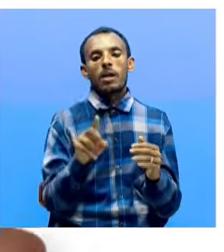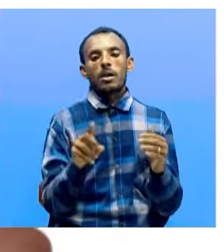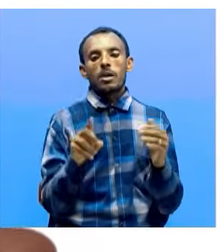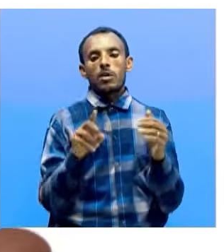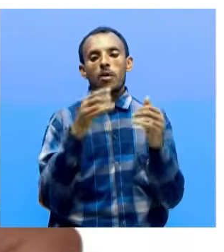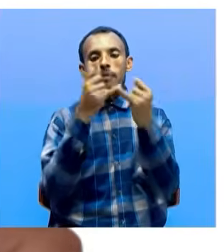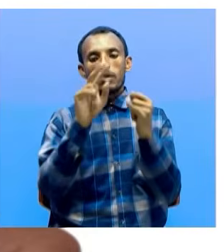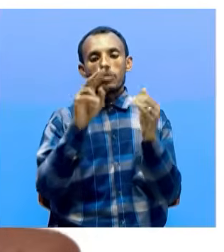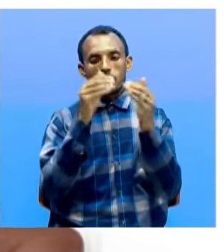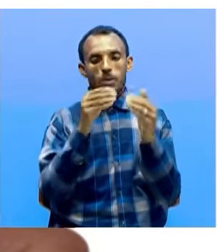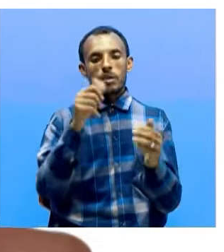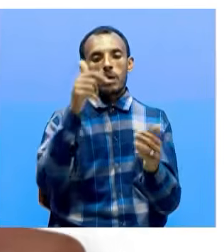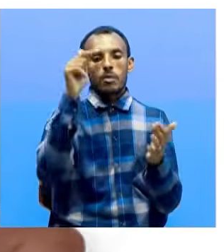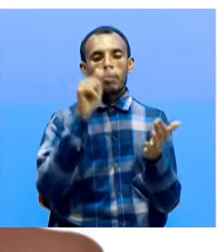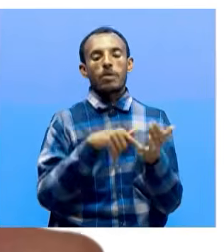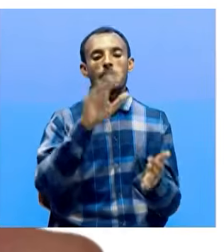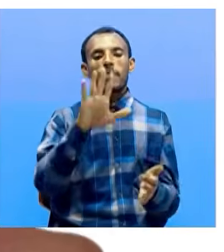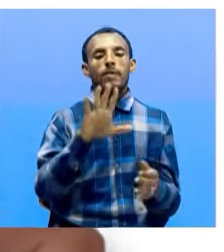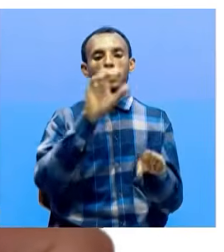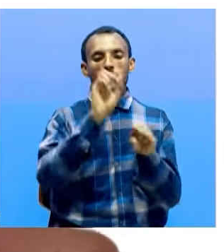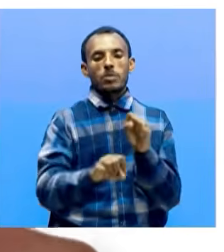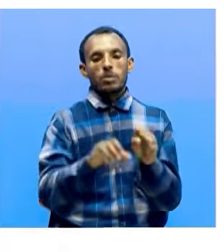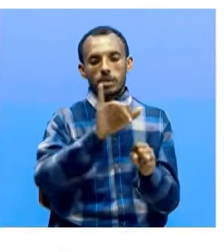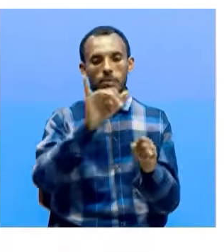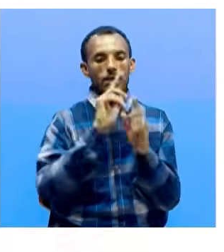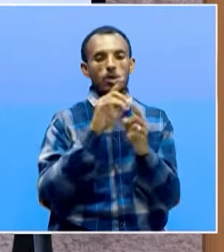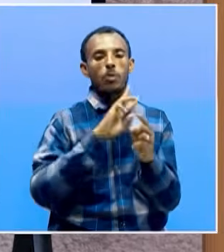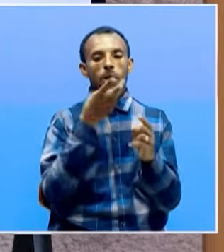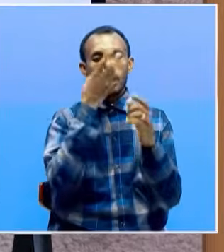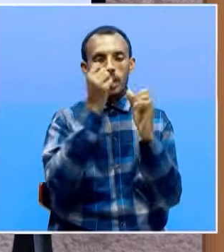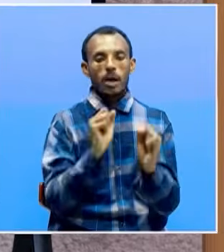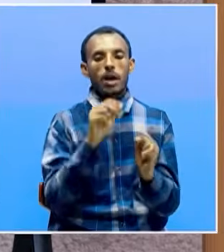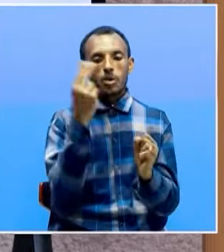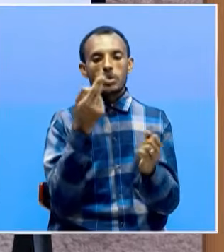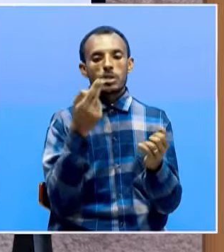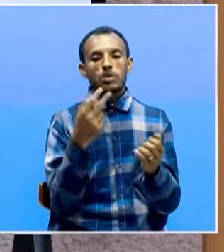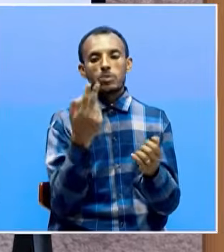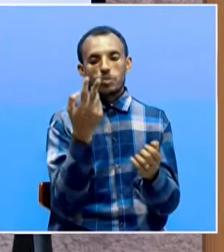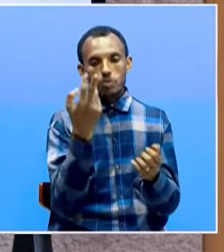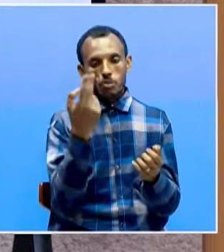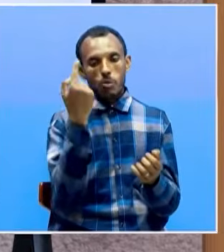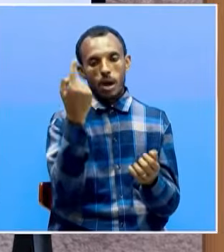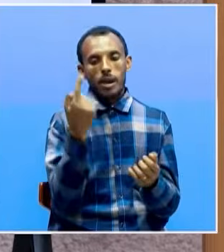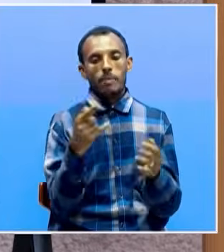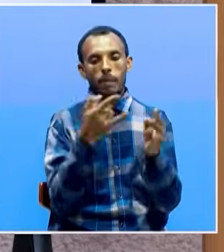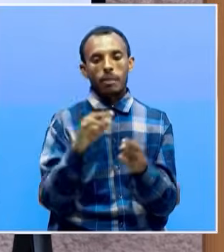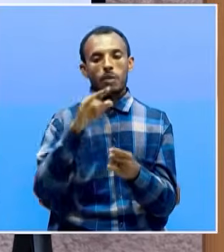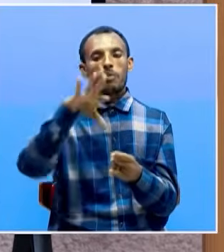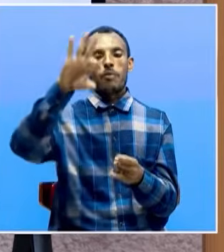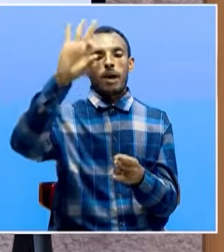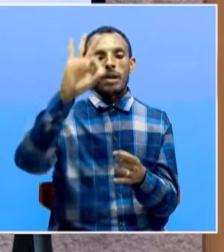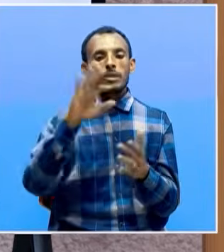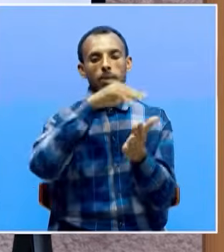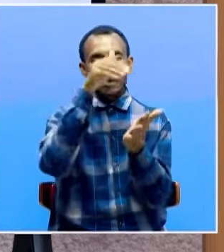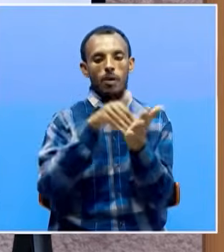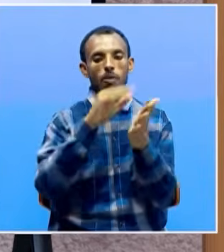10.5. We got the same answer. So we can use either of this or that method to find the median